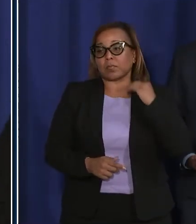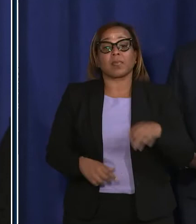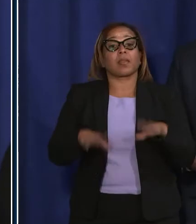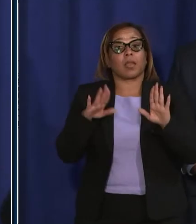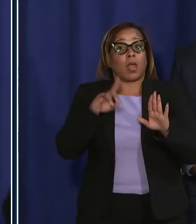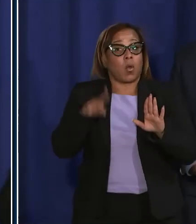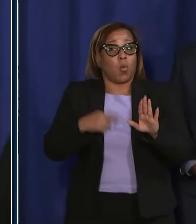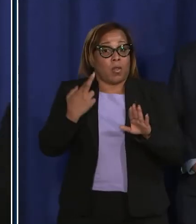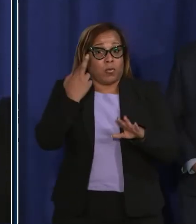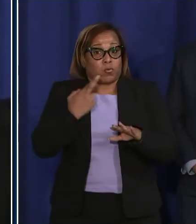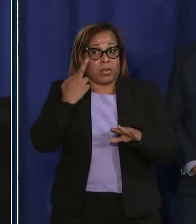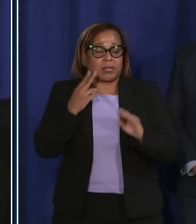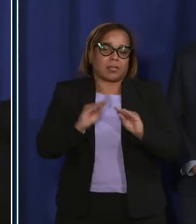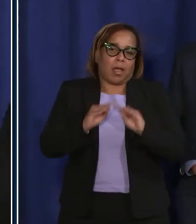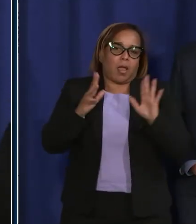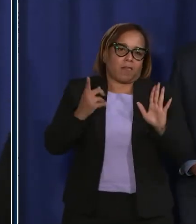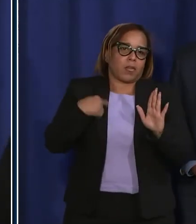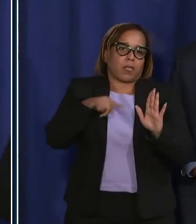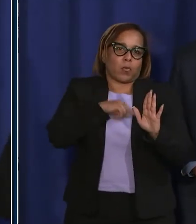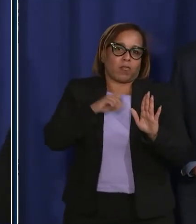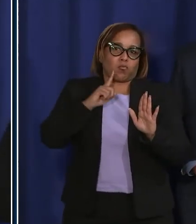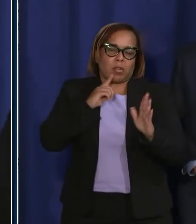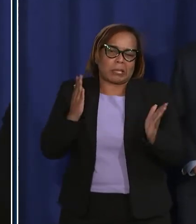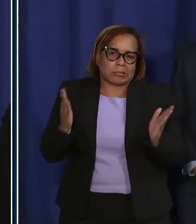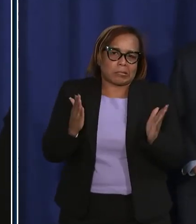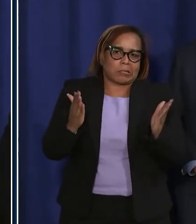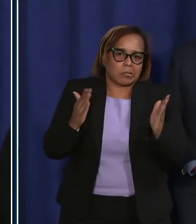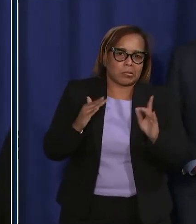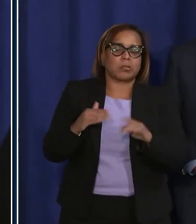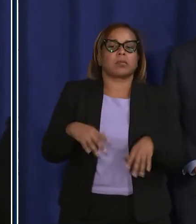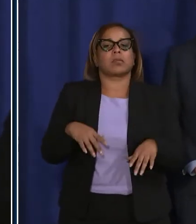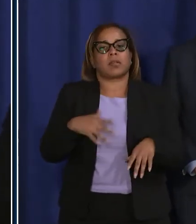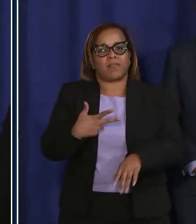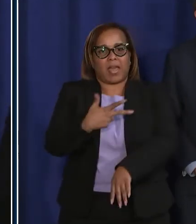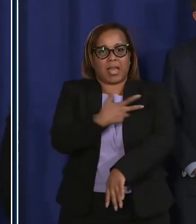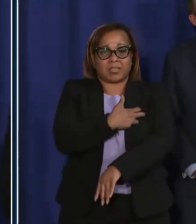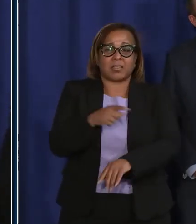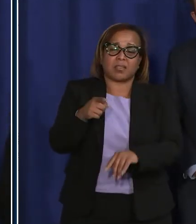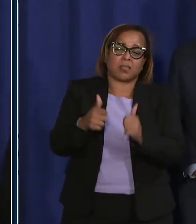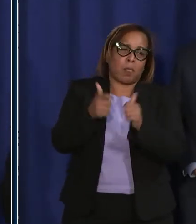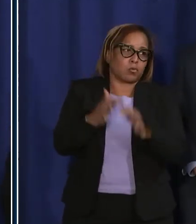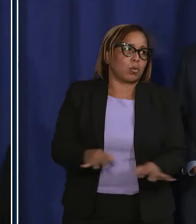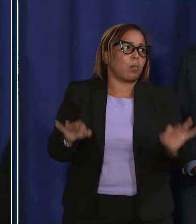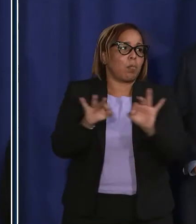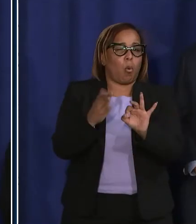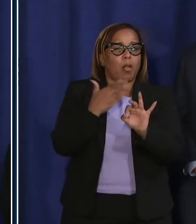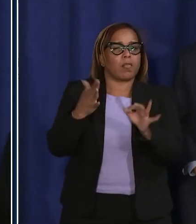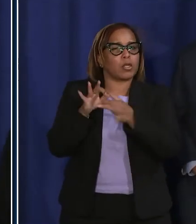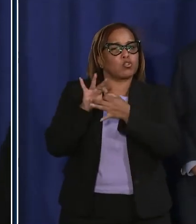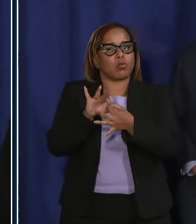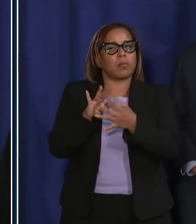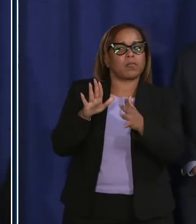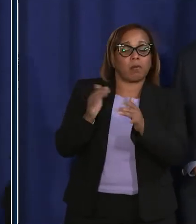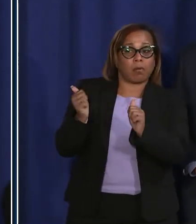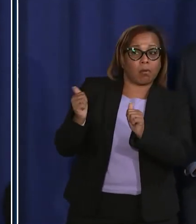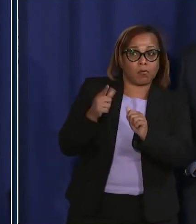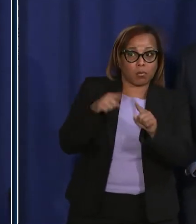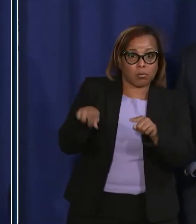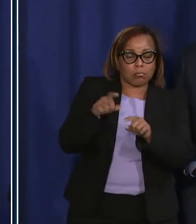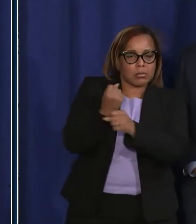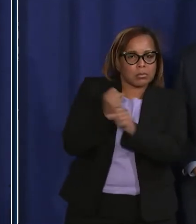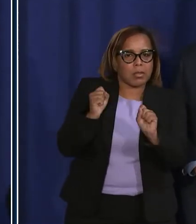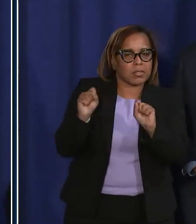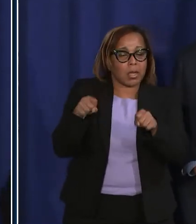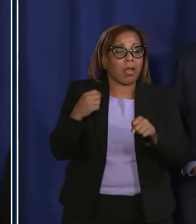So one of the reasons, obviously, that we've been pushing vaccination is it is the most important thing in terms of making everybody as safe as they